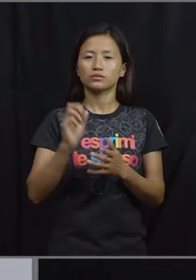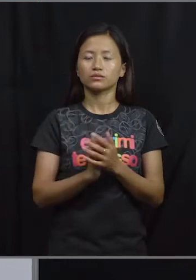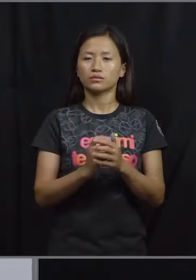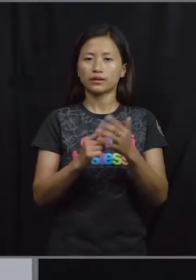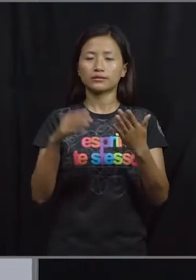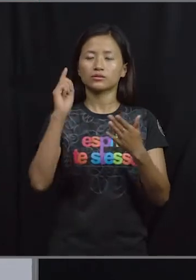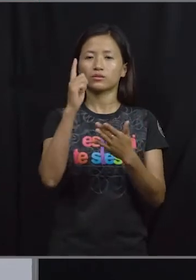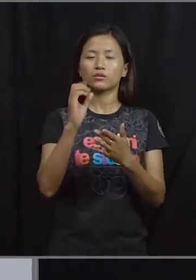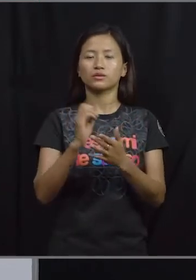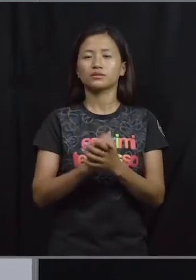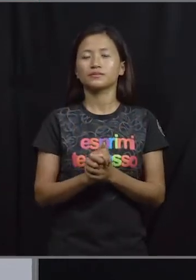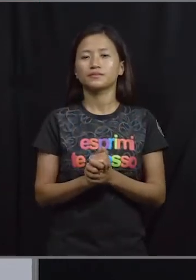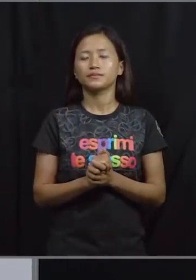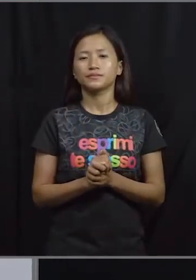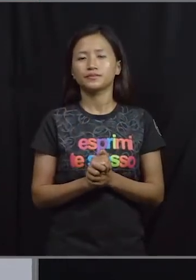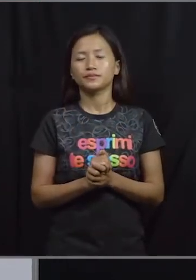1.